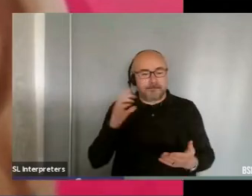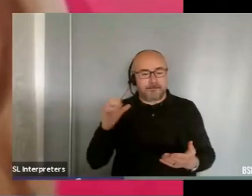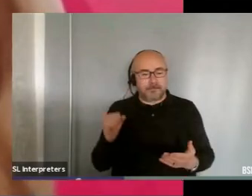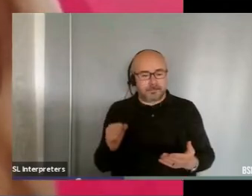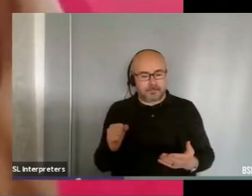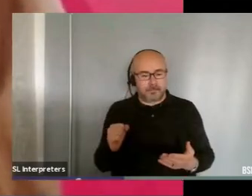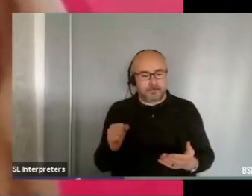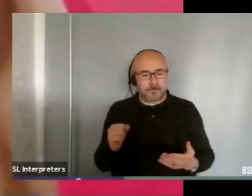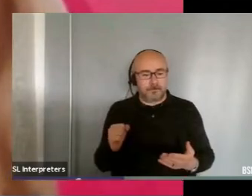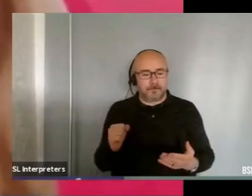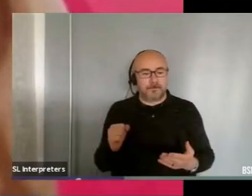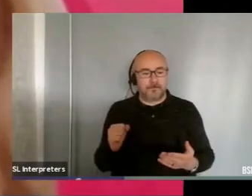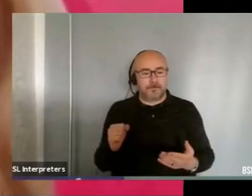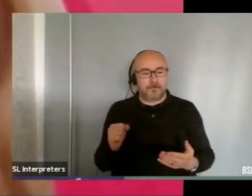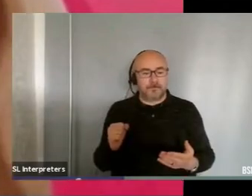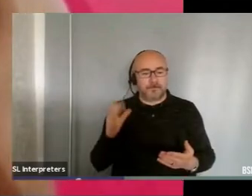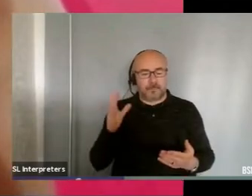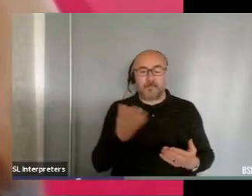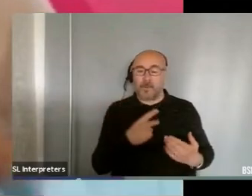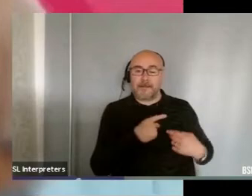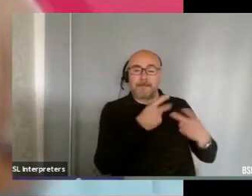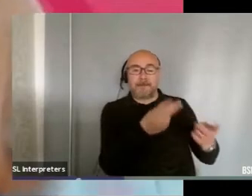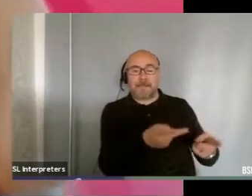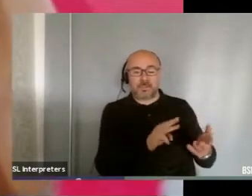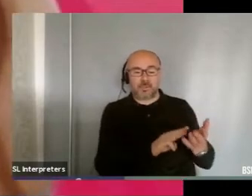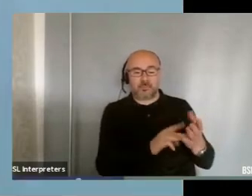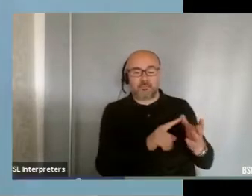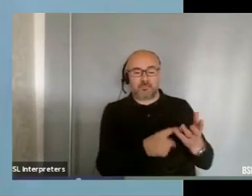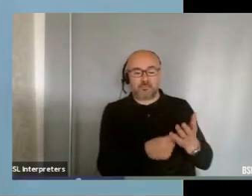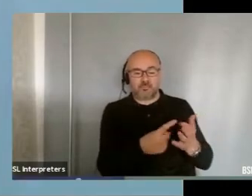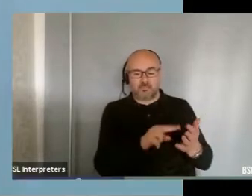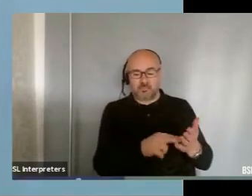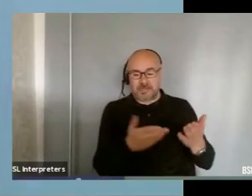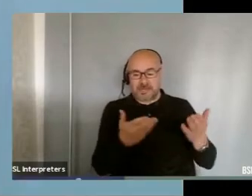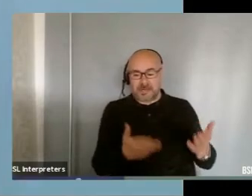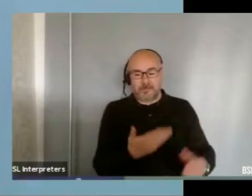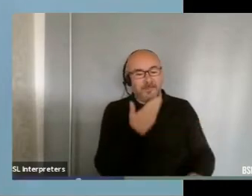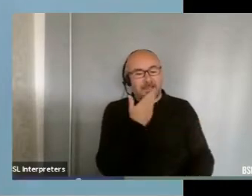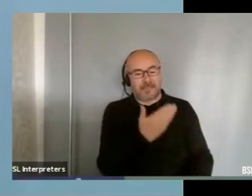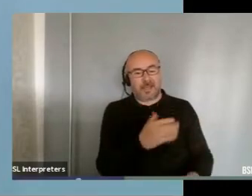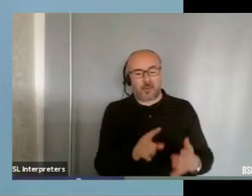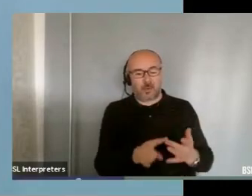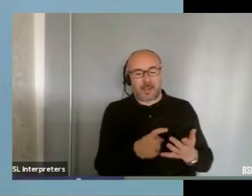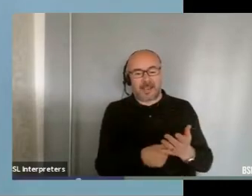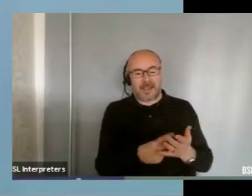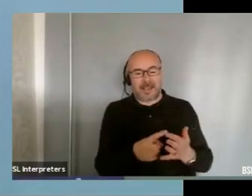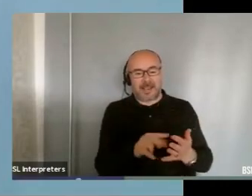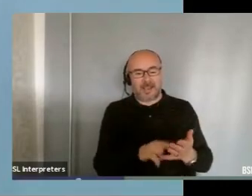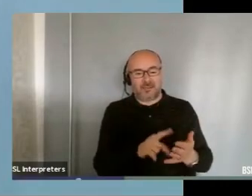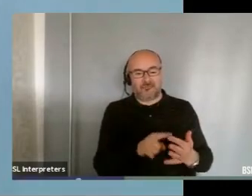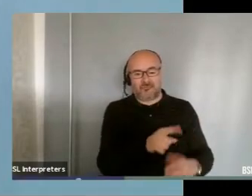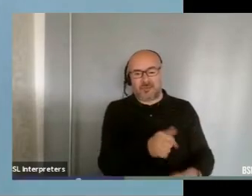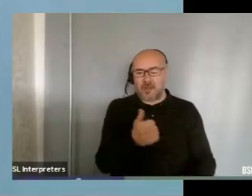me, Maureen, over to you, and thank you so much. Oh, thank you, Irene. And Henry, thank you so much.